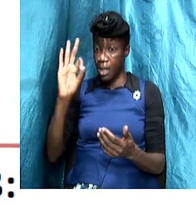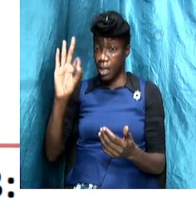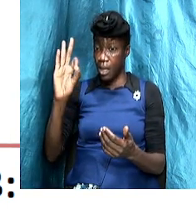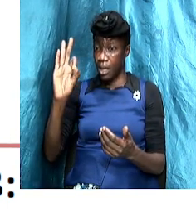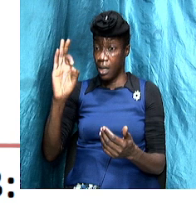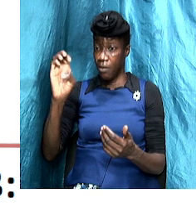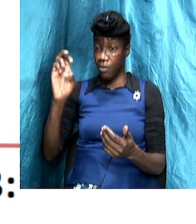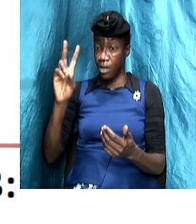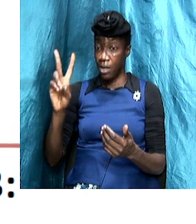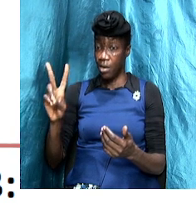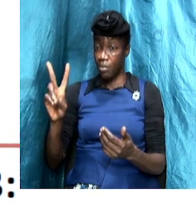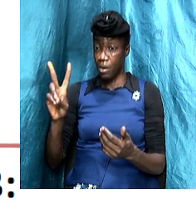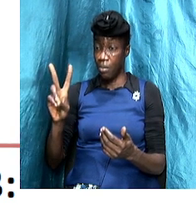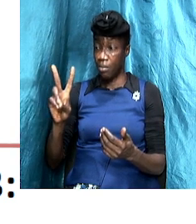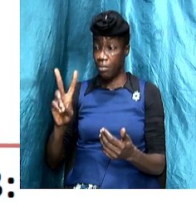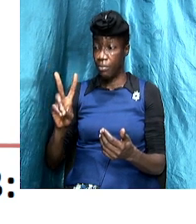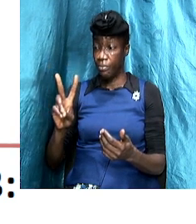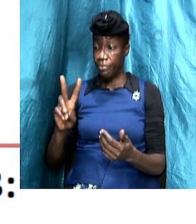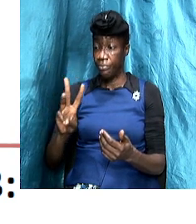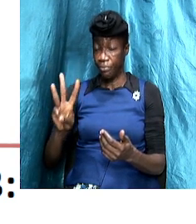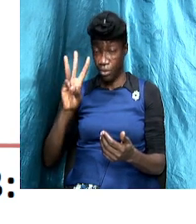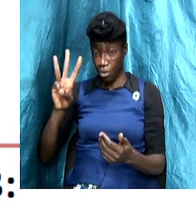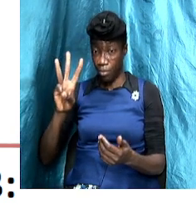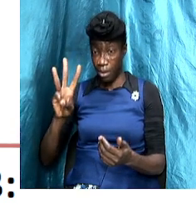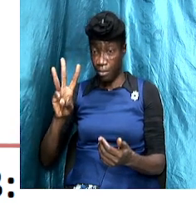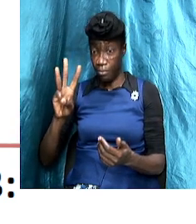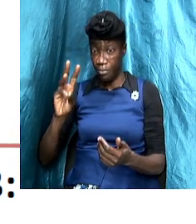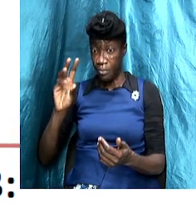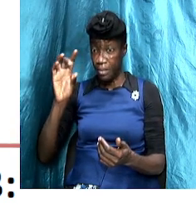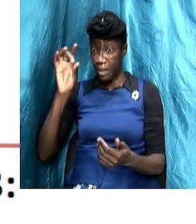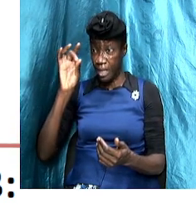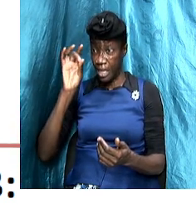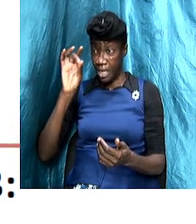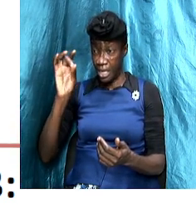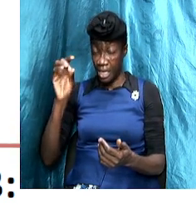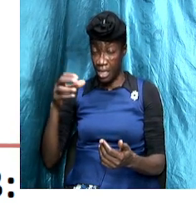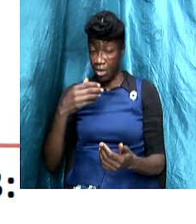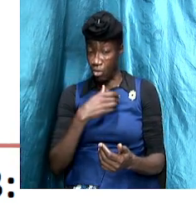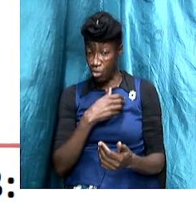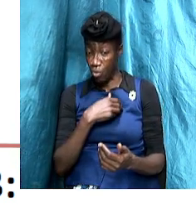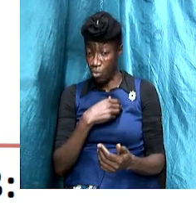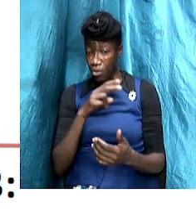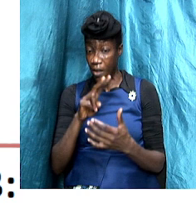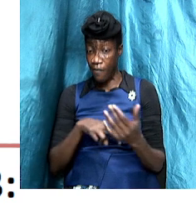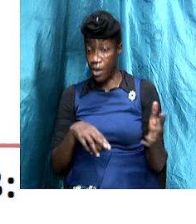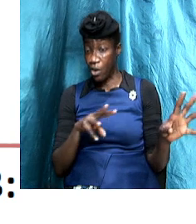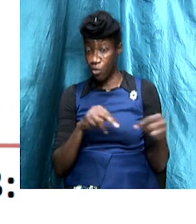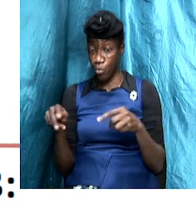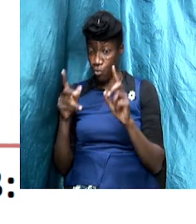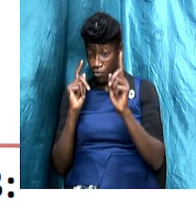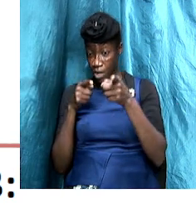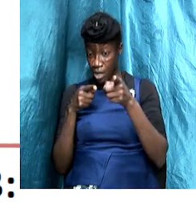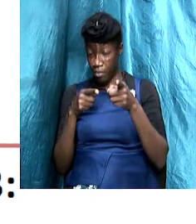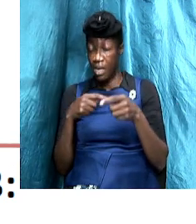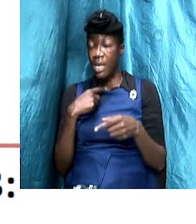that always moved me. And it tells me that I need to be sure that I